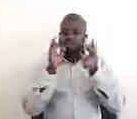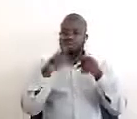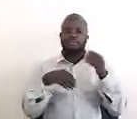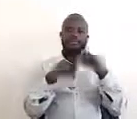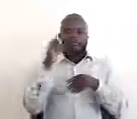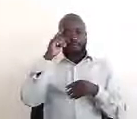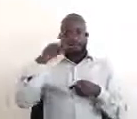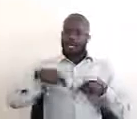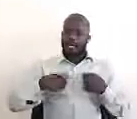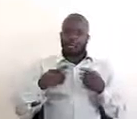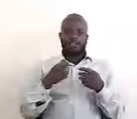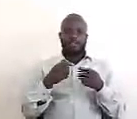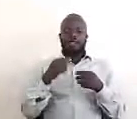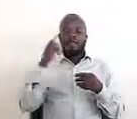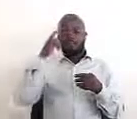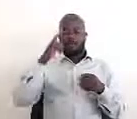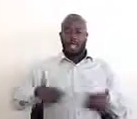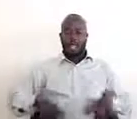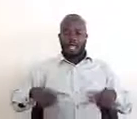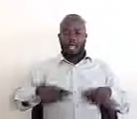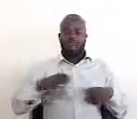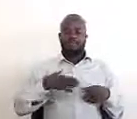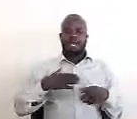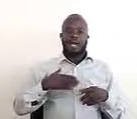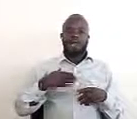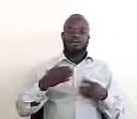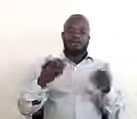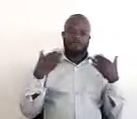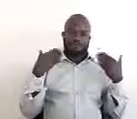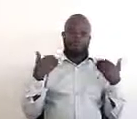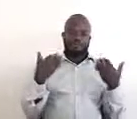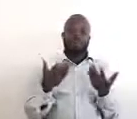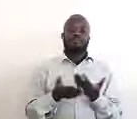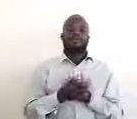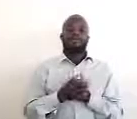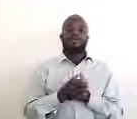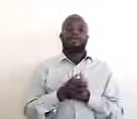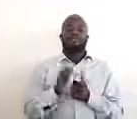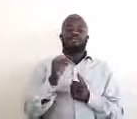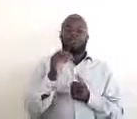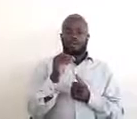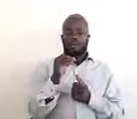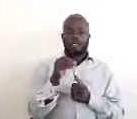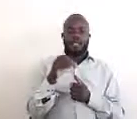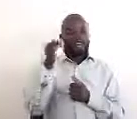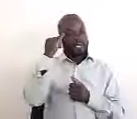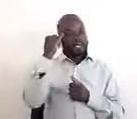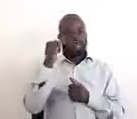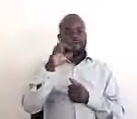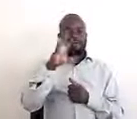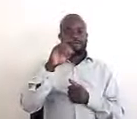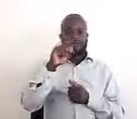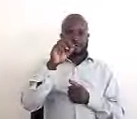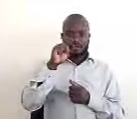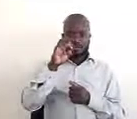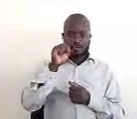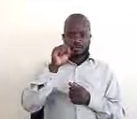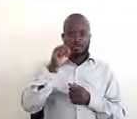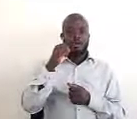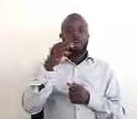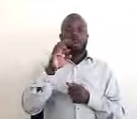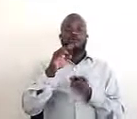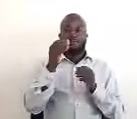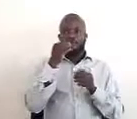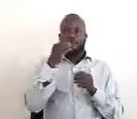food that I have to procure for myself for the rest of my life, as if it were all in a warehouse. And so imagining